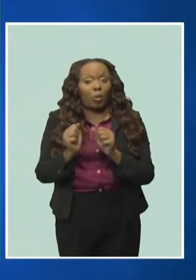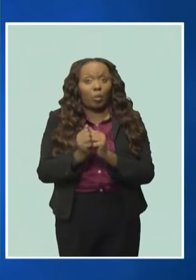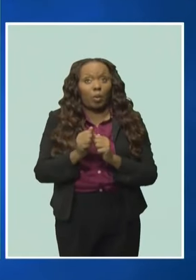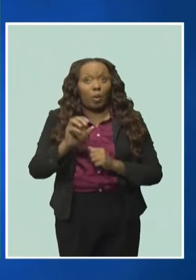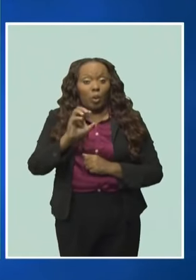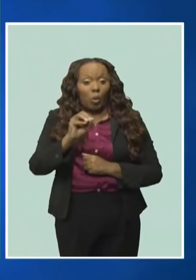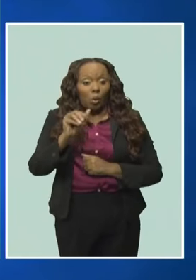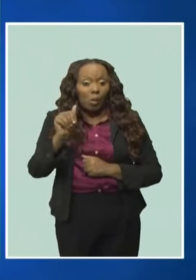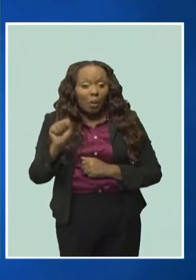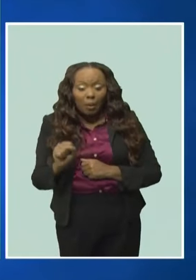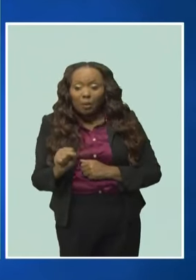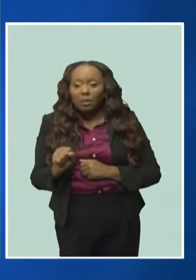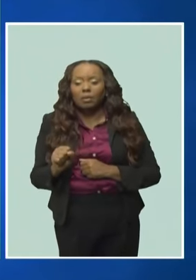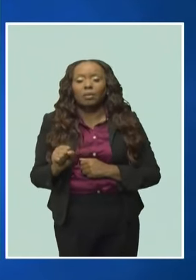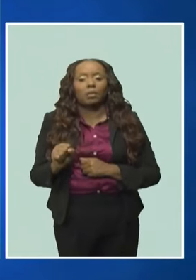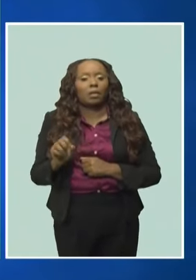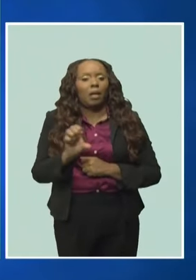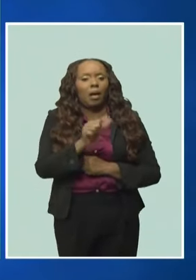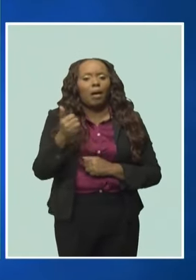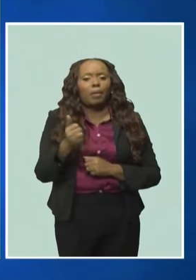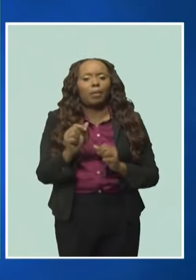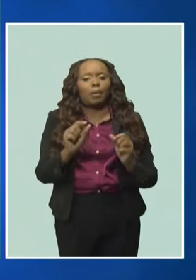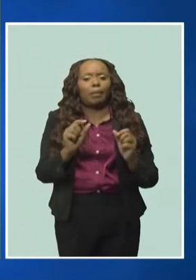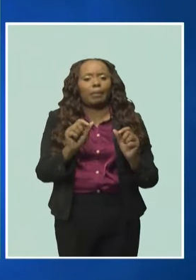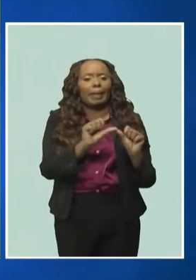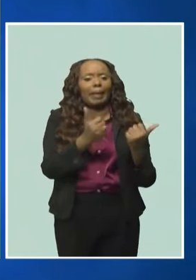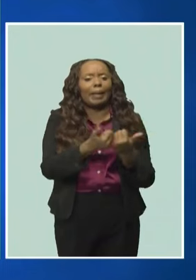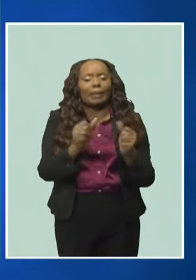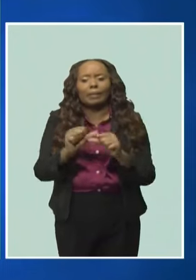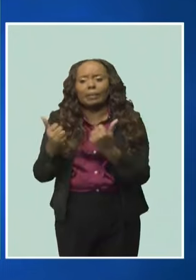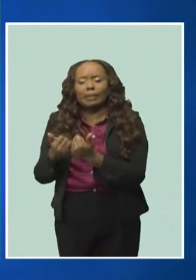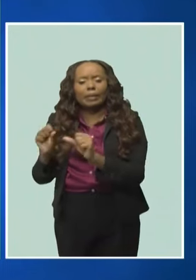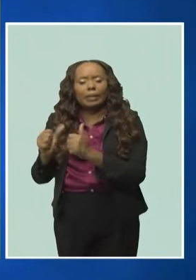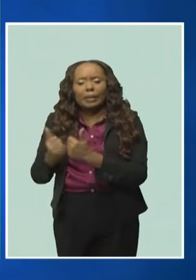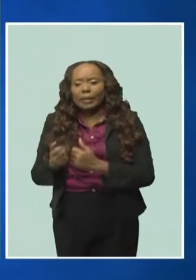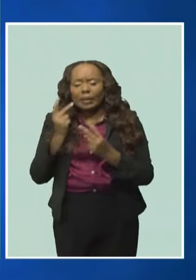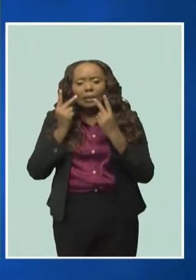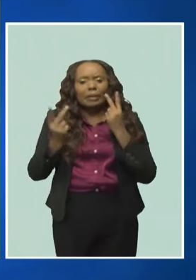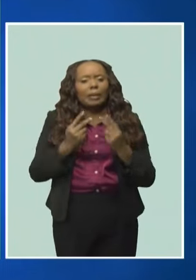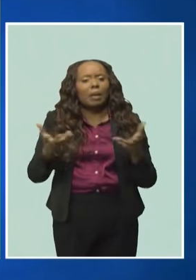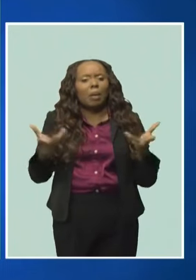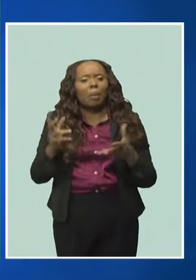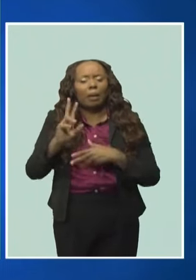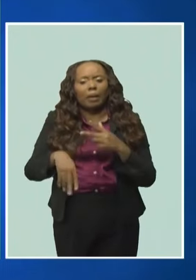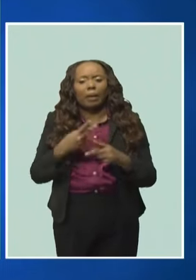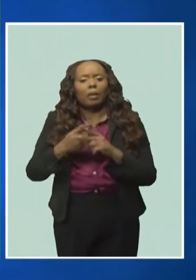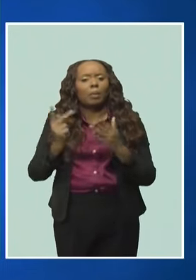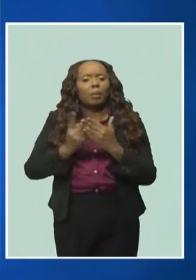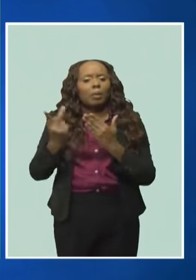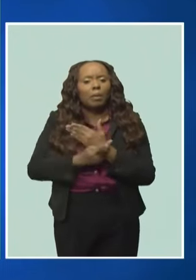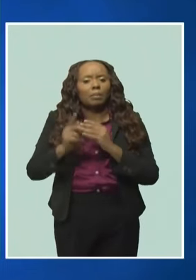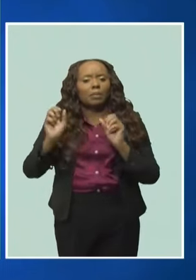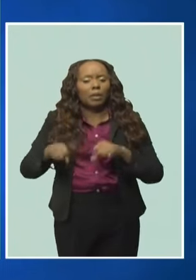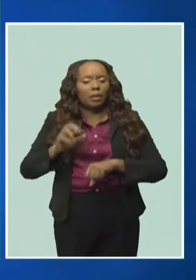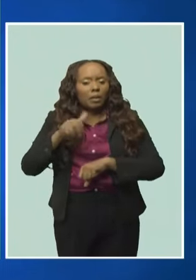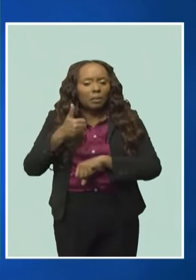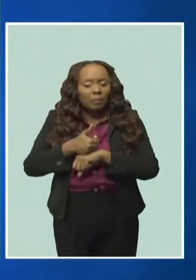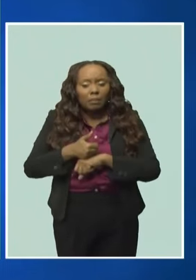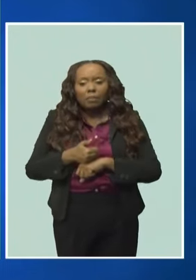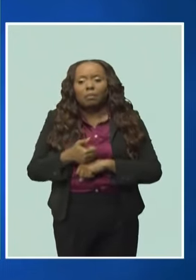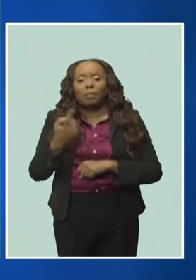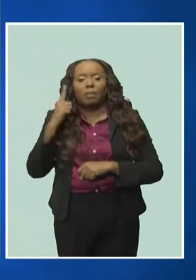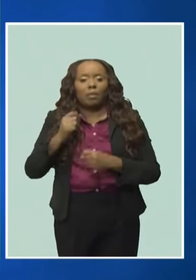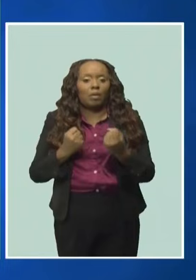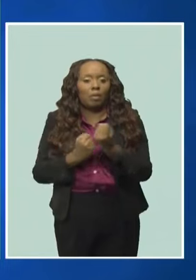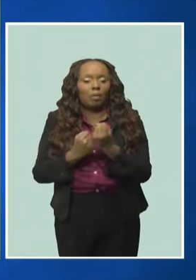and other entities to look at what kind of initiatives we can and programs we can put in place to